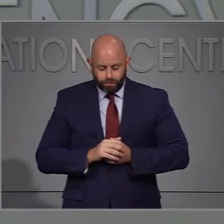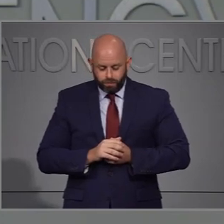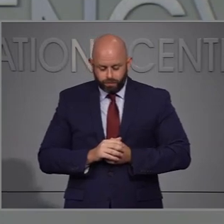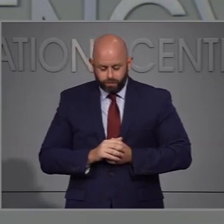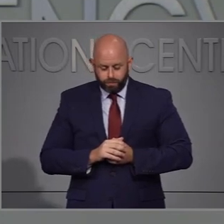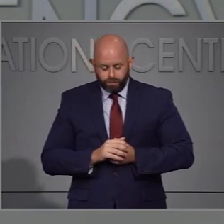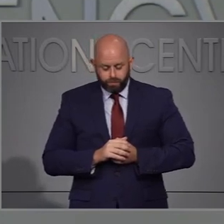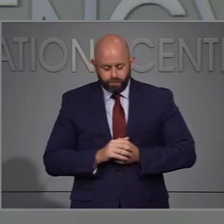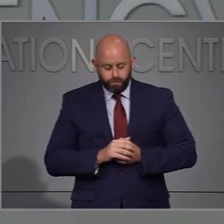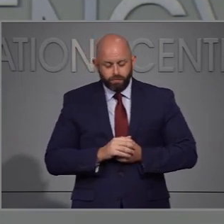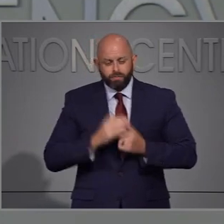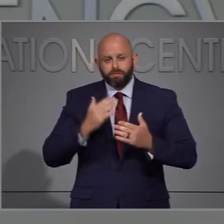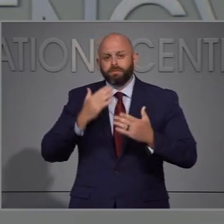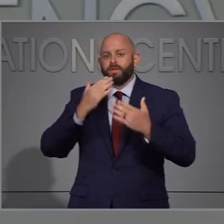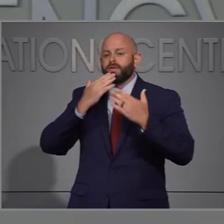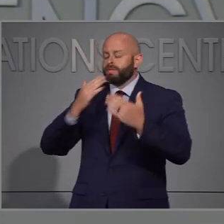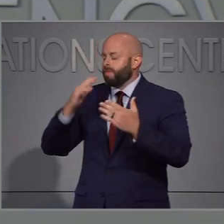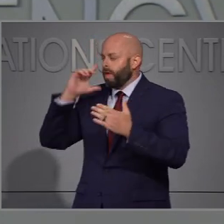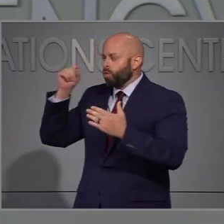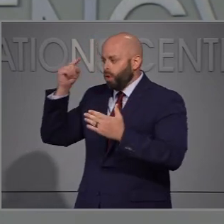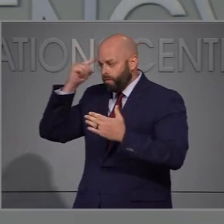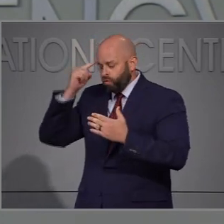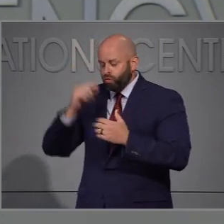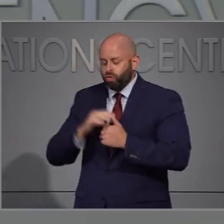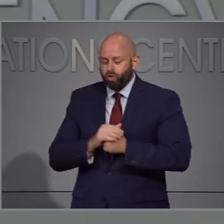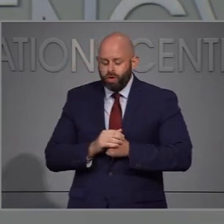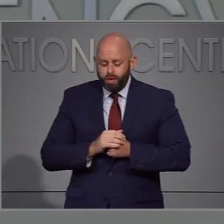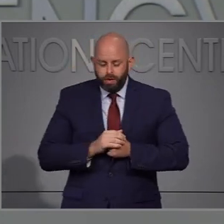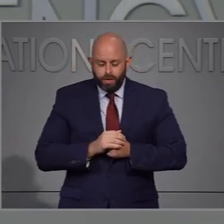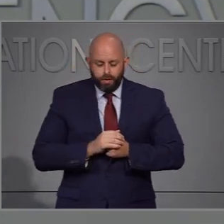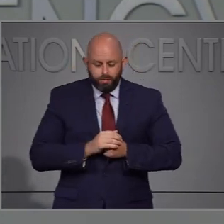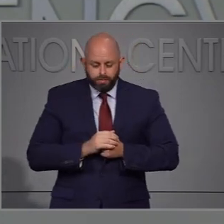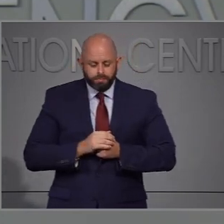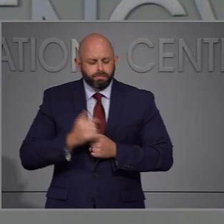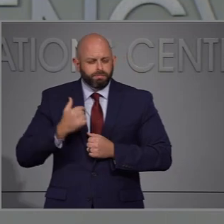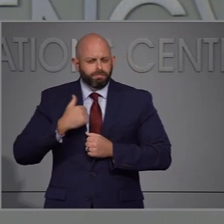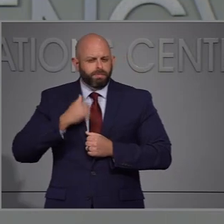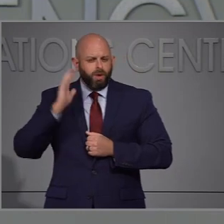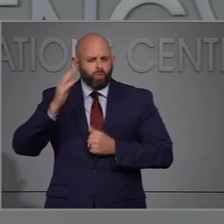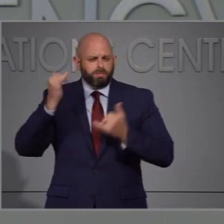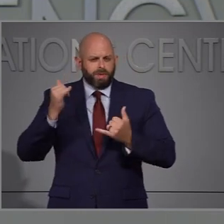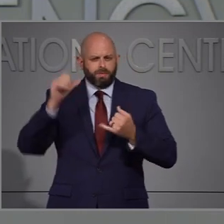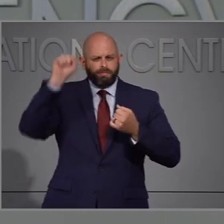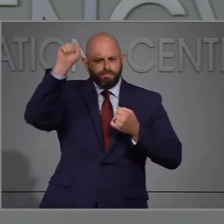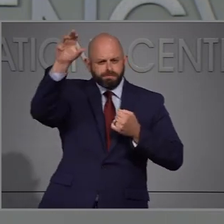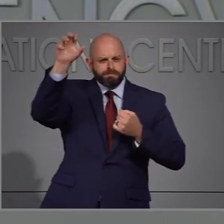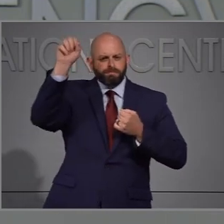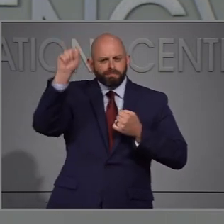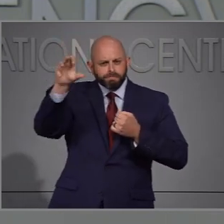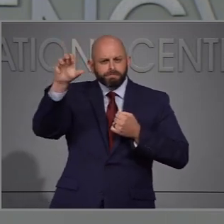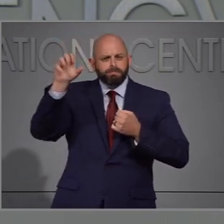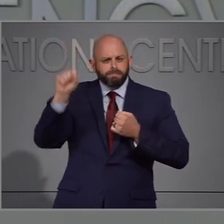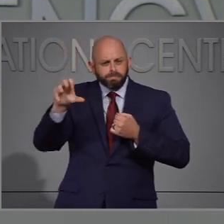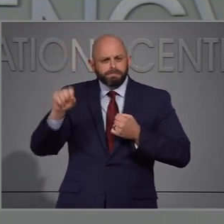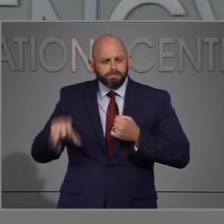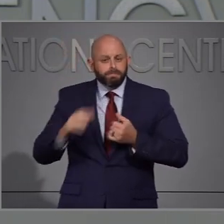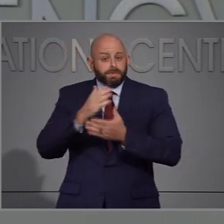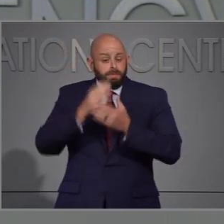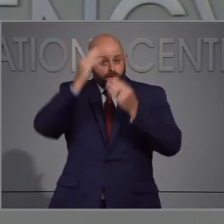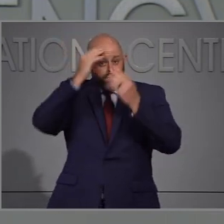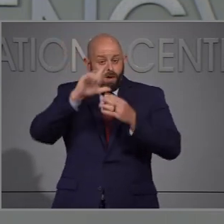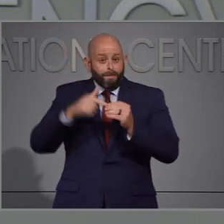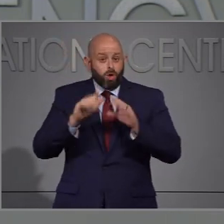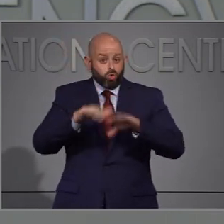Well, thank you, Governor. Before I dive into some of the science and data related to children and schools, I wanted to provide a